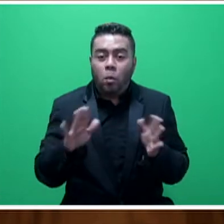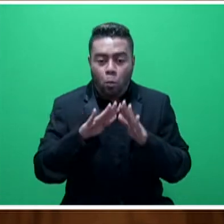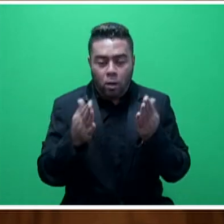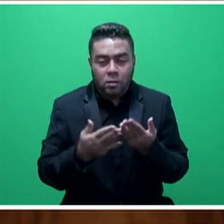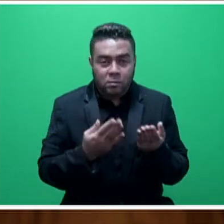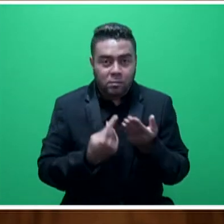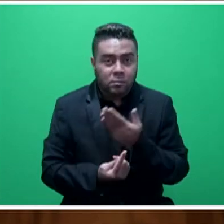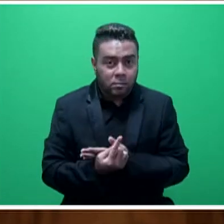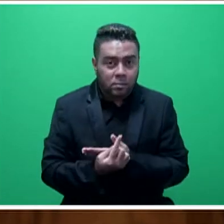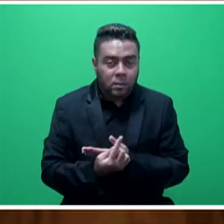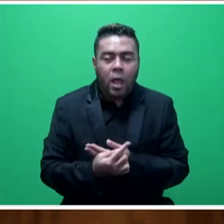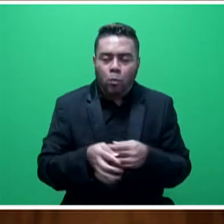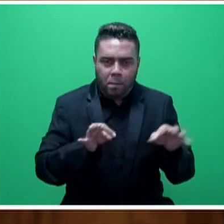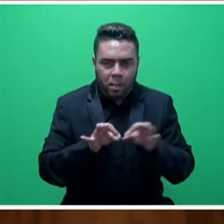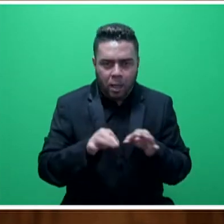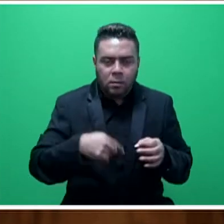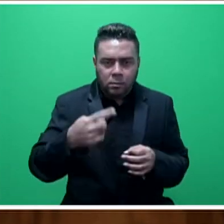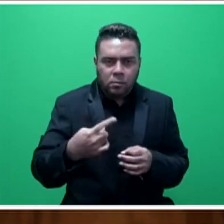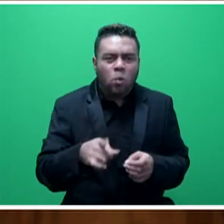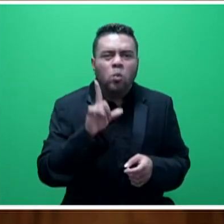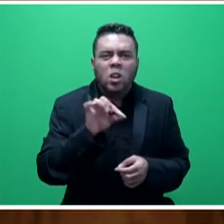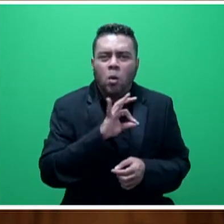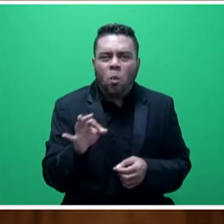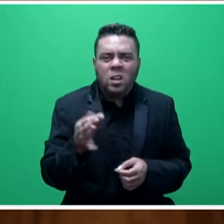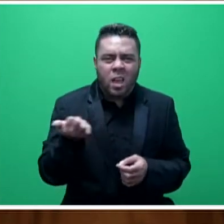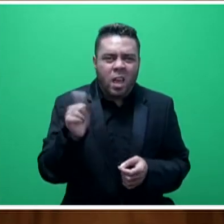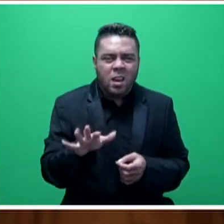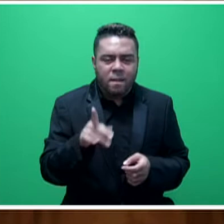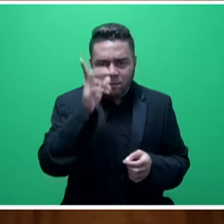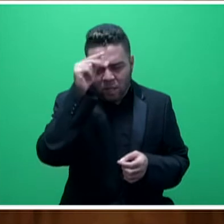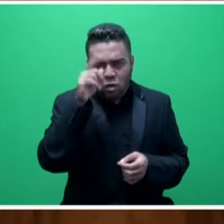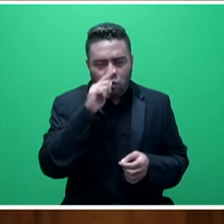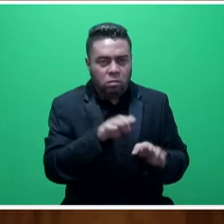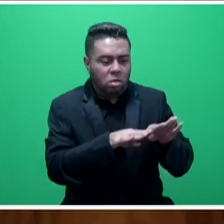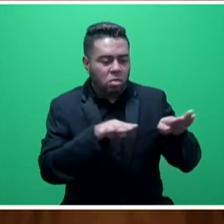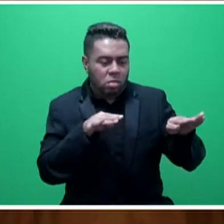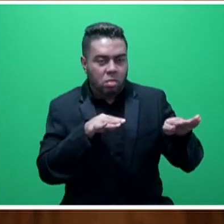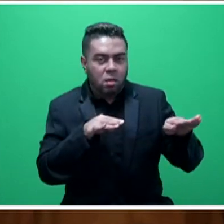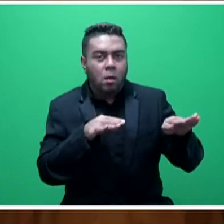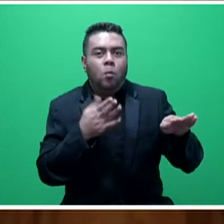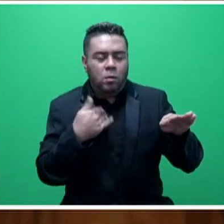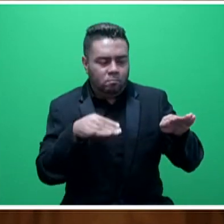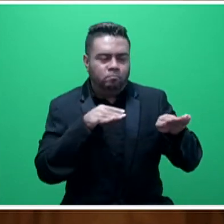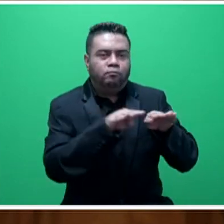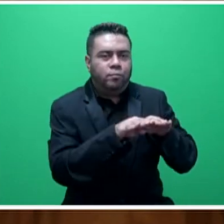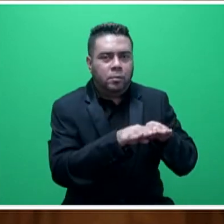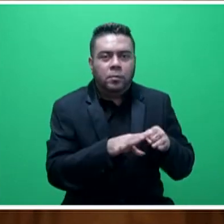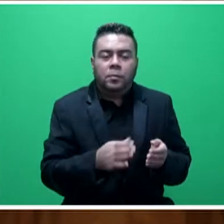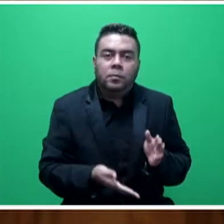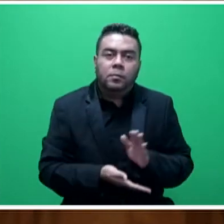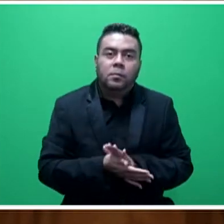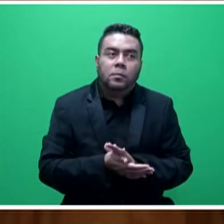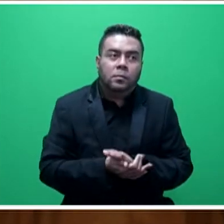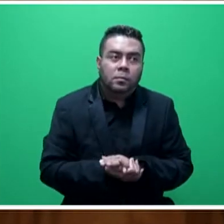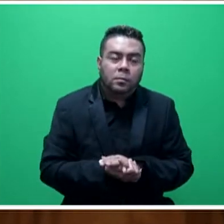we planned accordingly. We did not want any Fijian to be left behind, and thus we see the high internet penetration